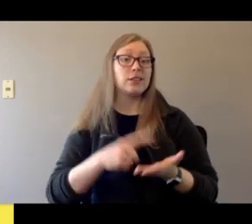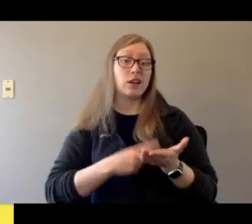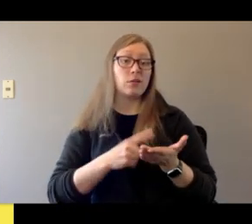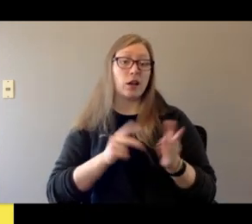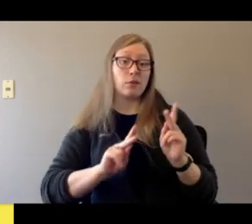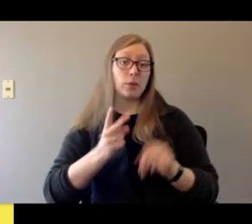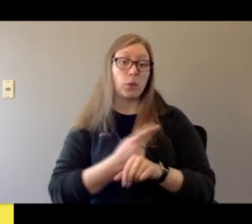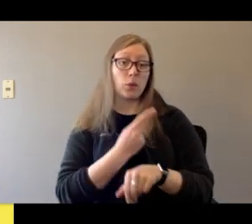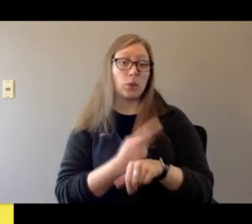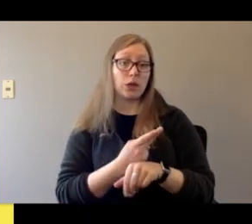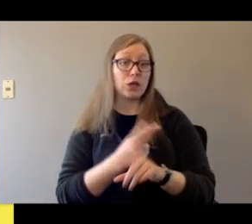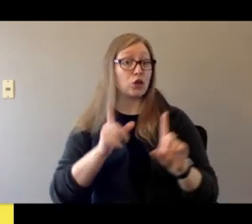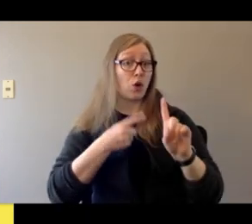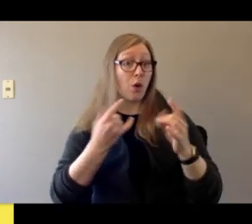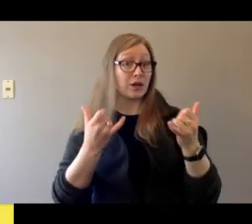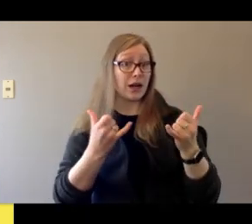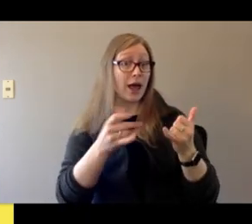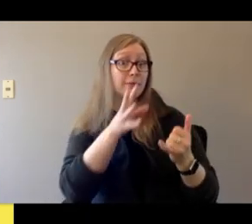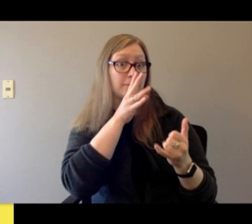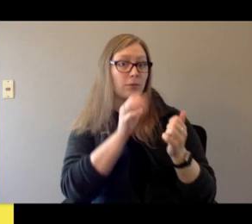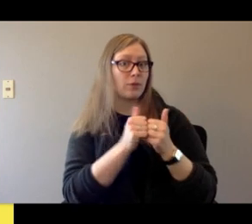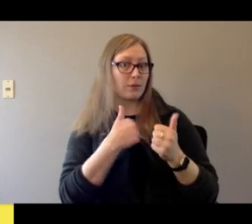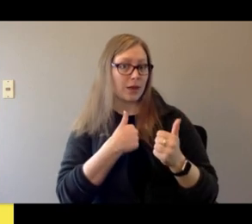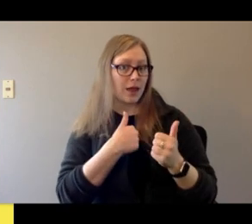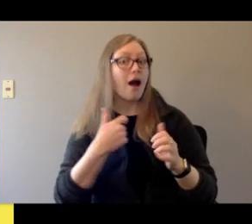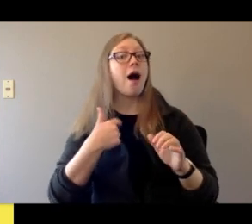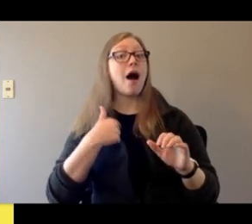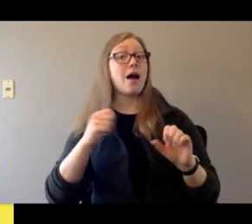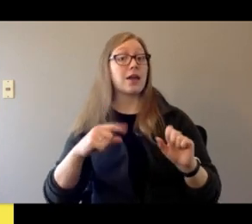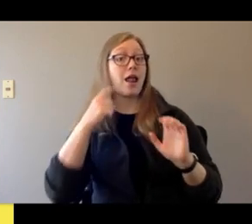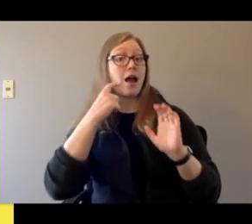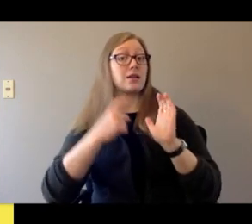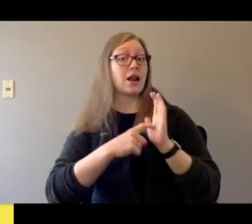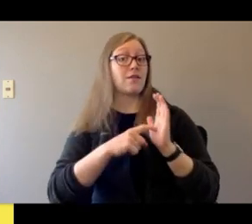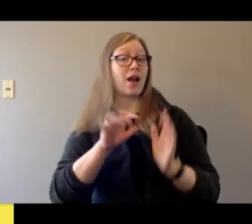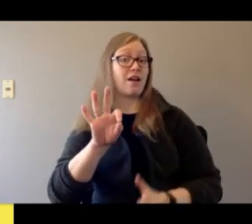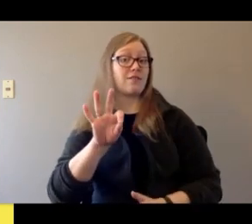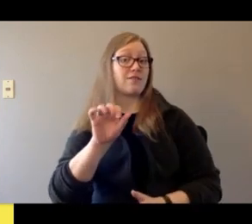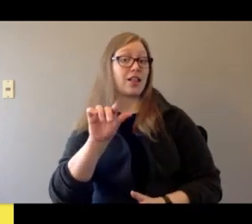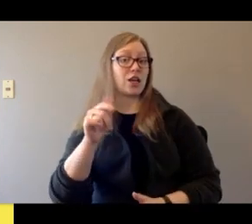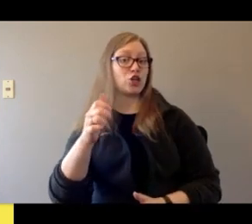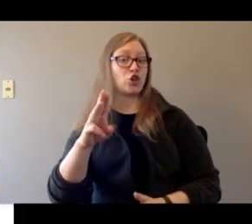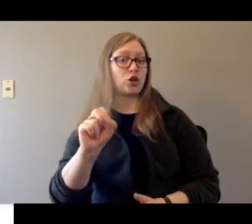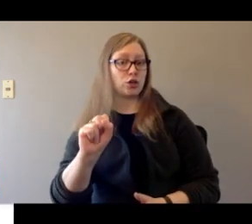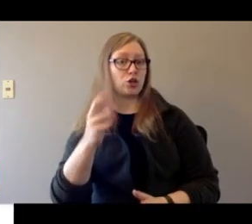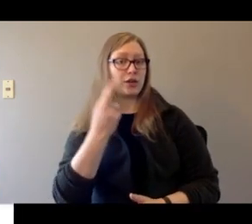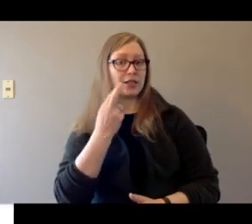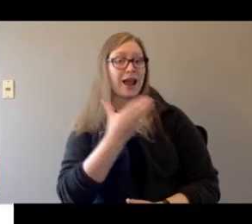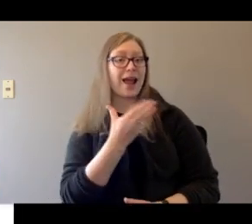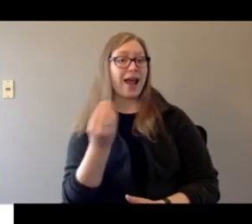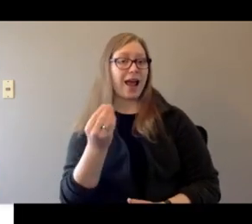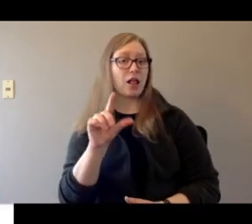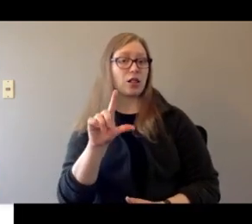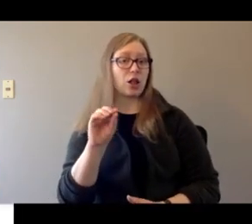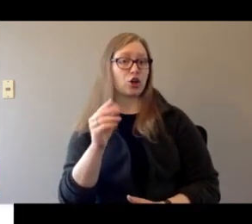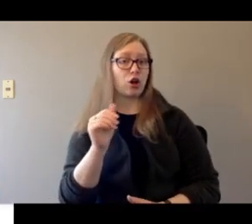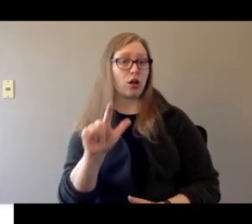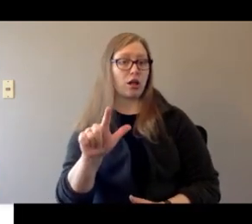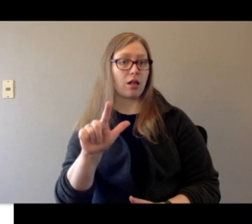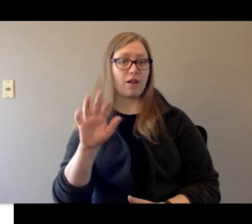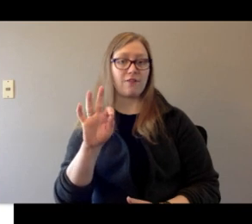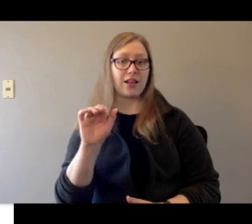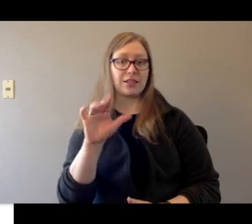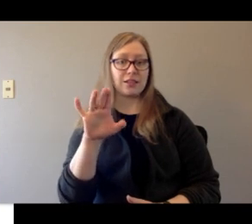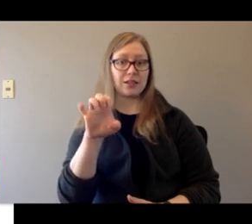it with me. Goal. I can identify fallacious reasoning and logical fallacies. For your do now today,